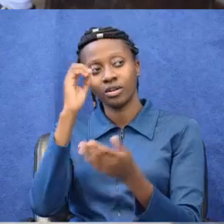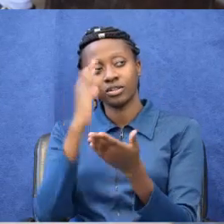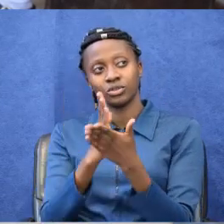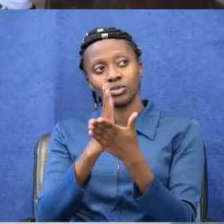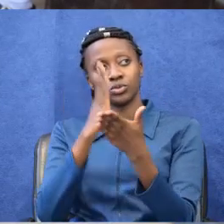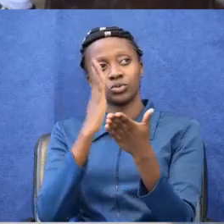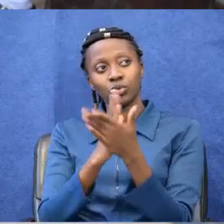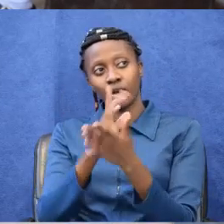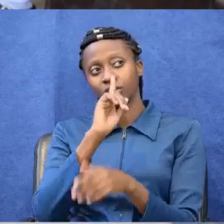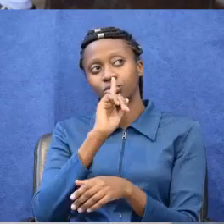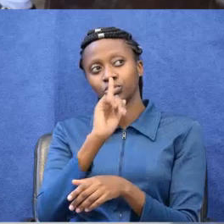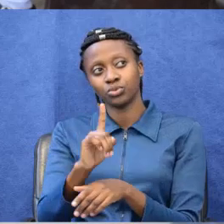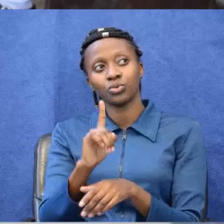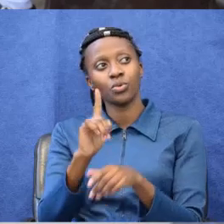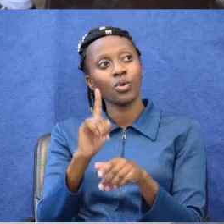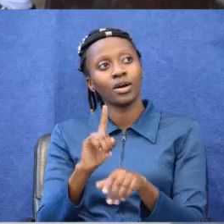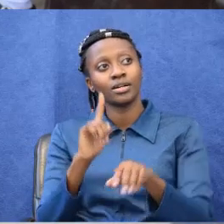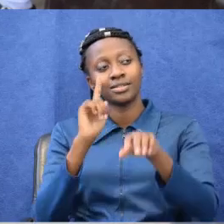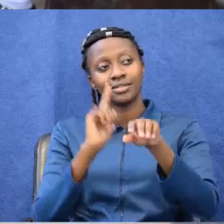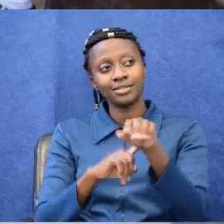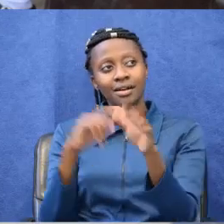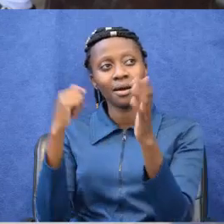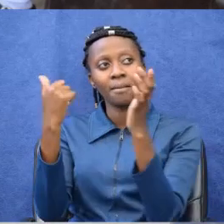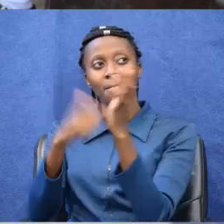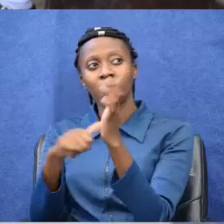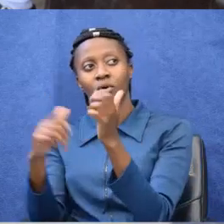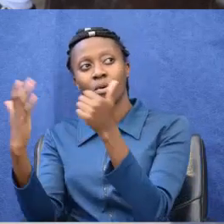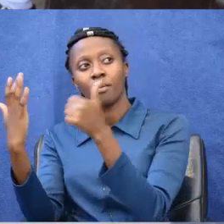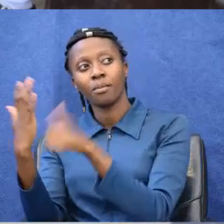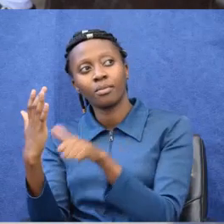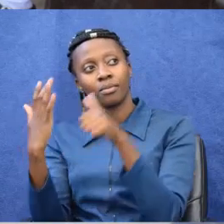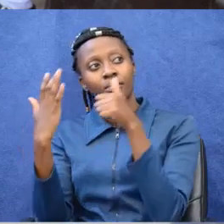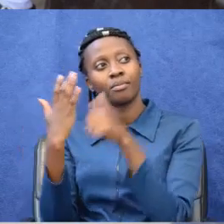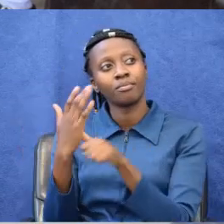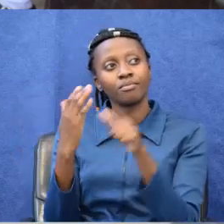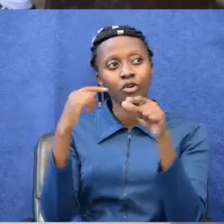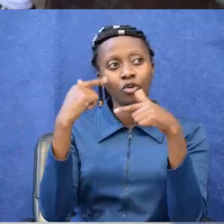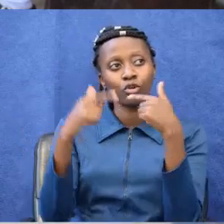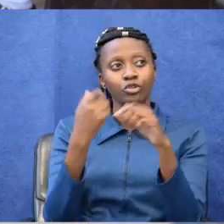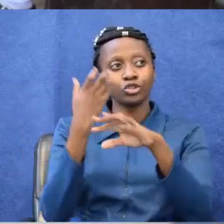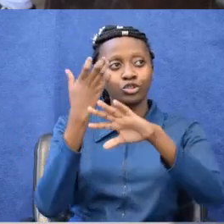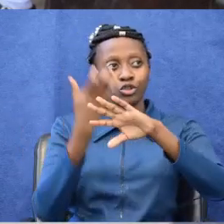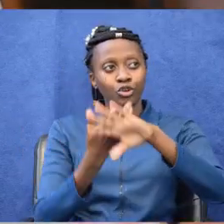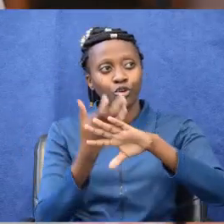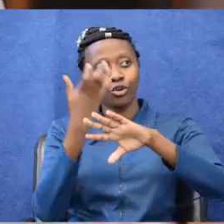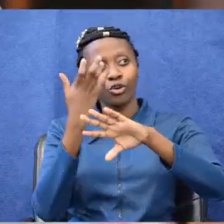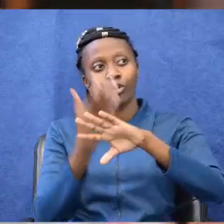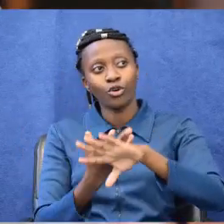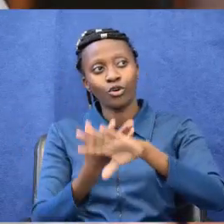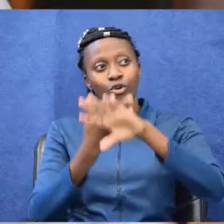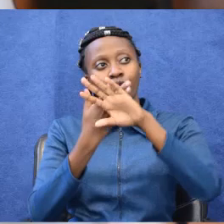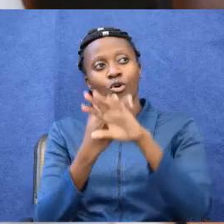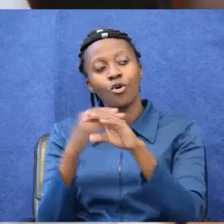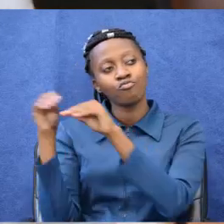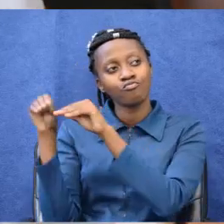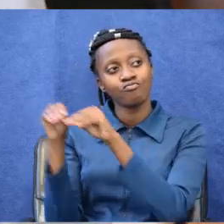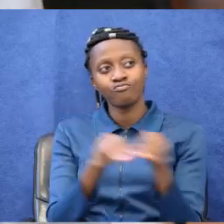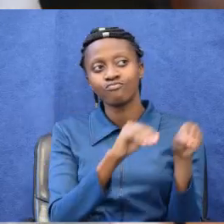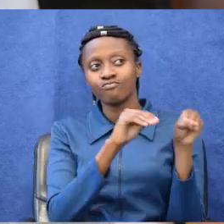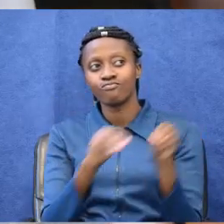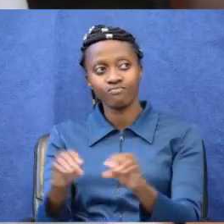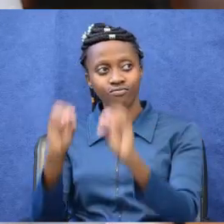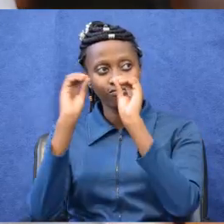sure while the billows roll. Fastened to the rock which cannot